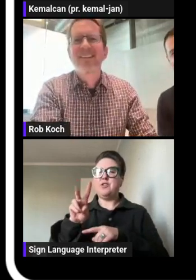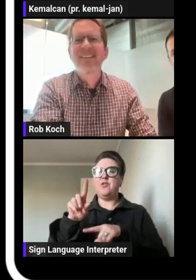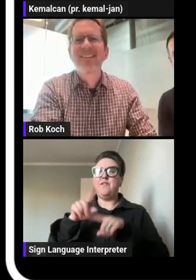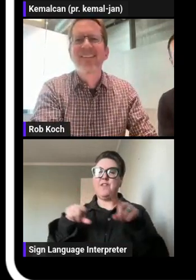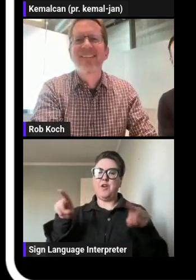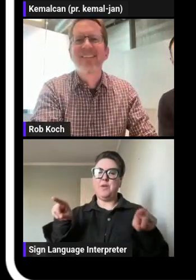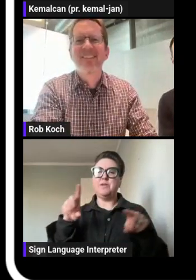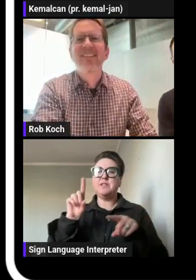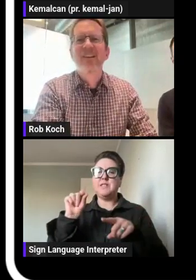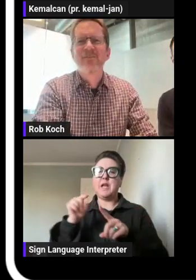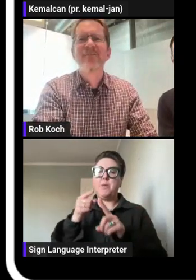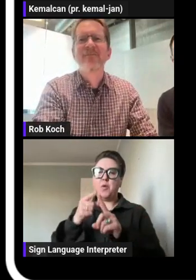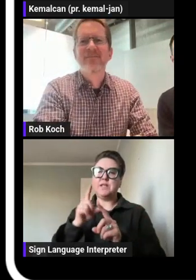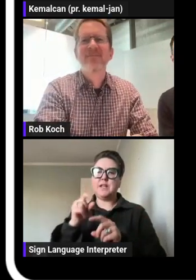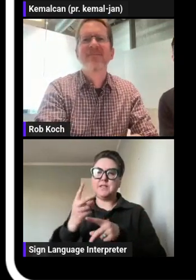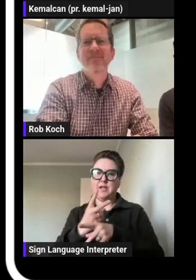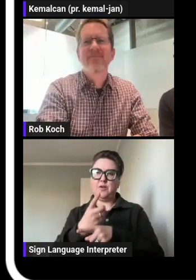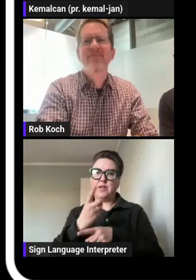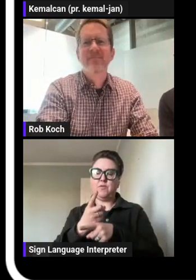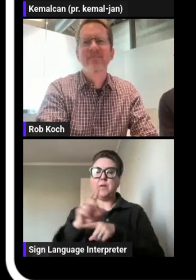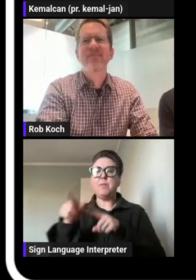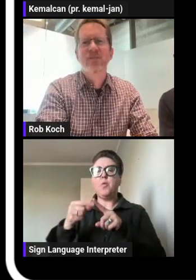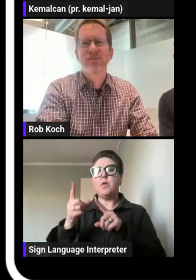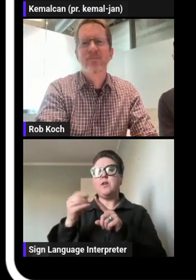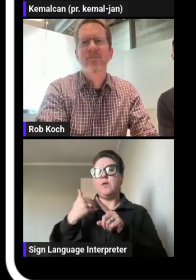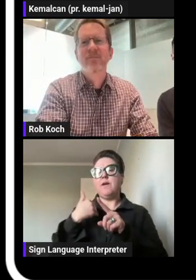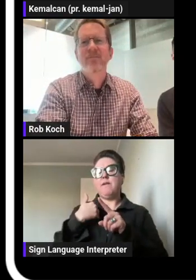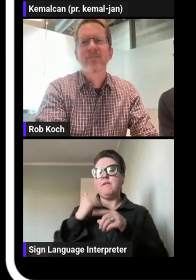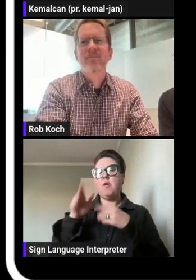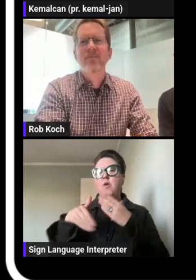points that it has to calculate there. But when you have all